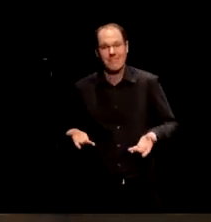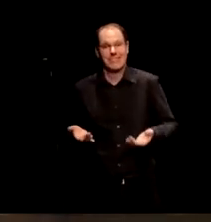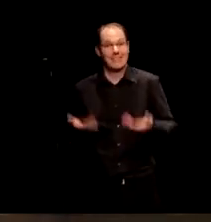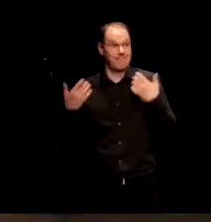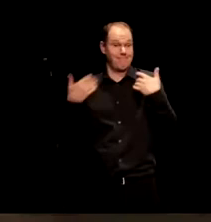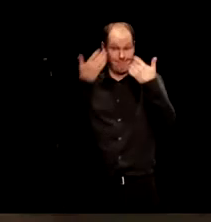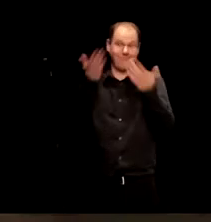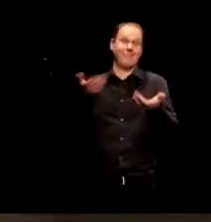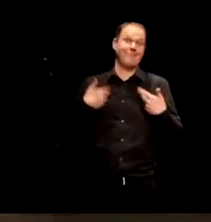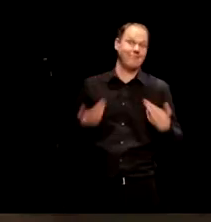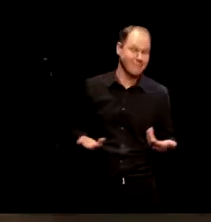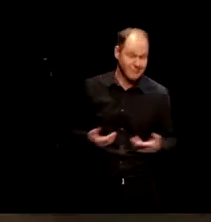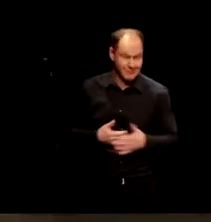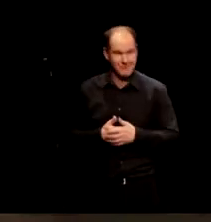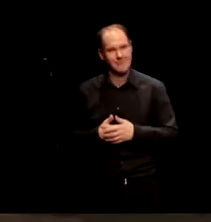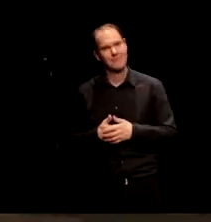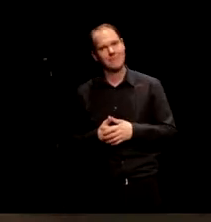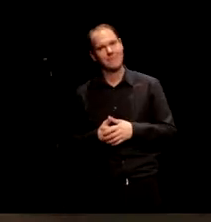I don't know. Bro.